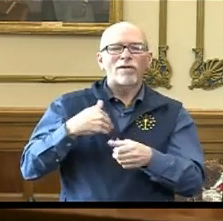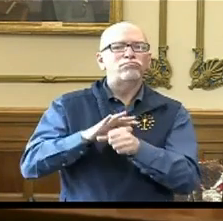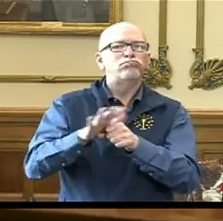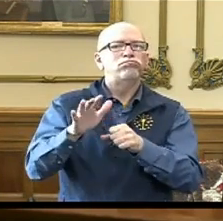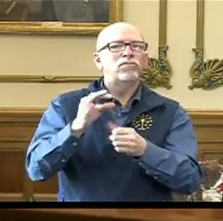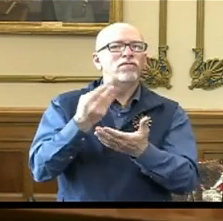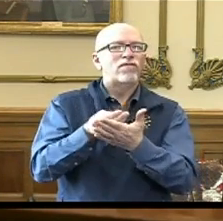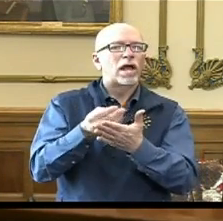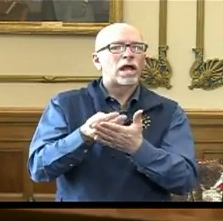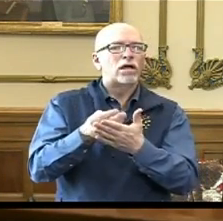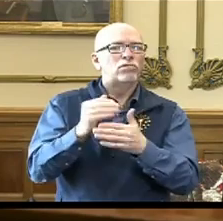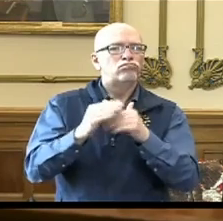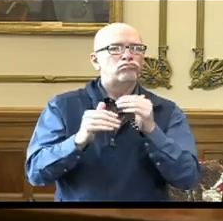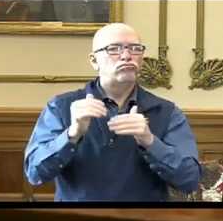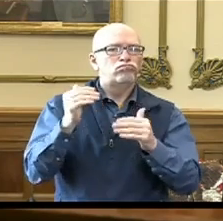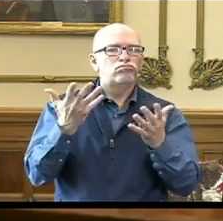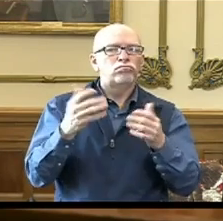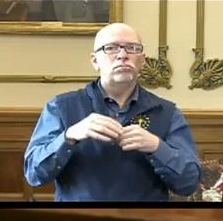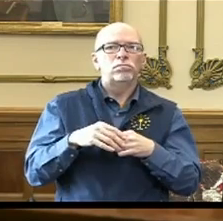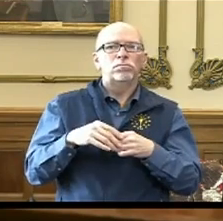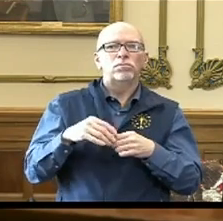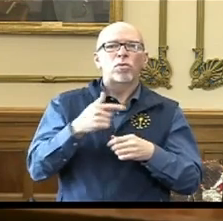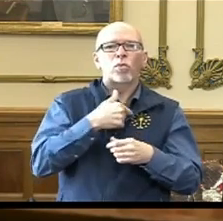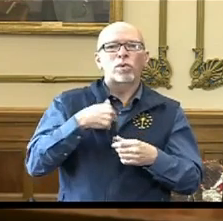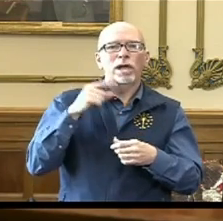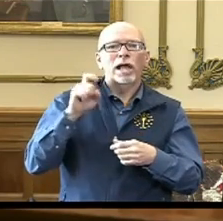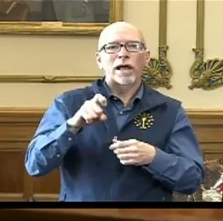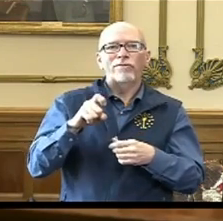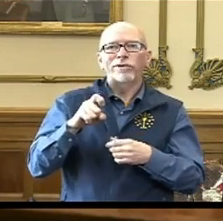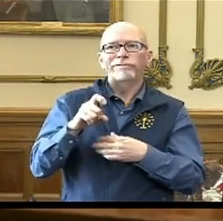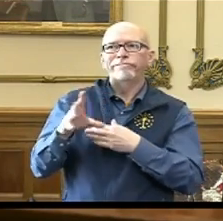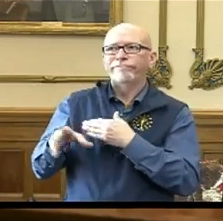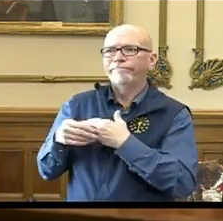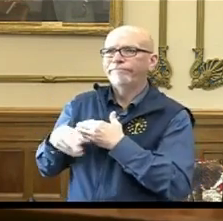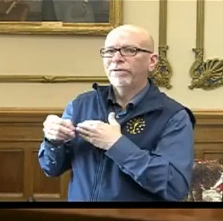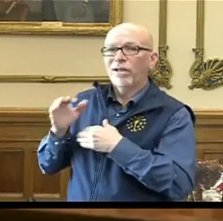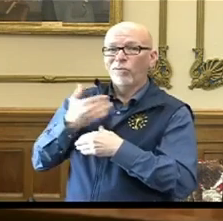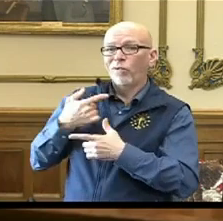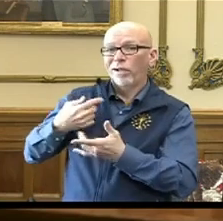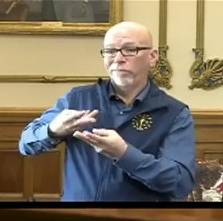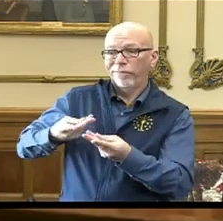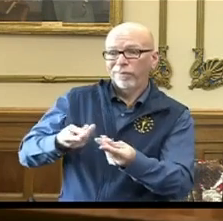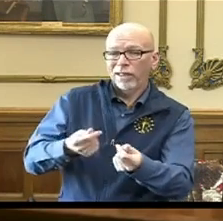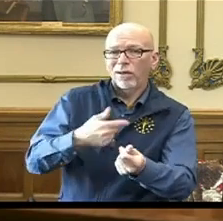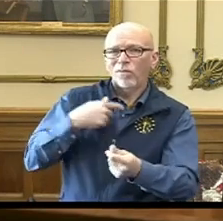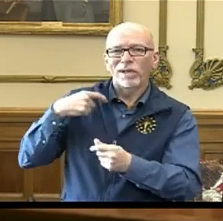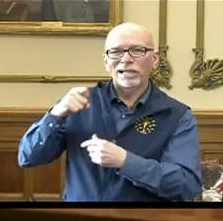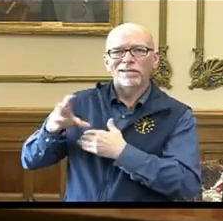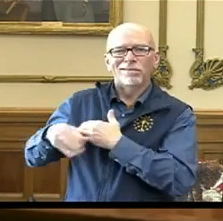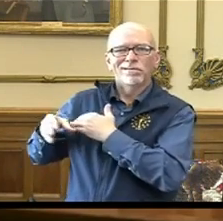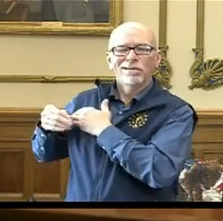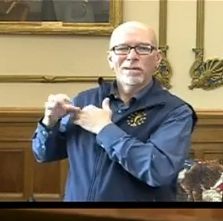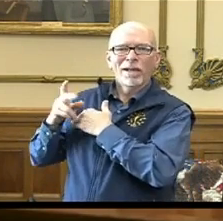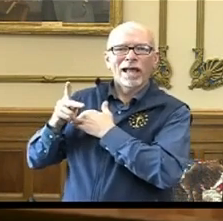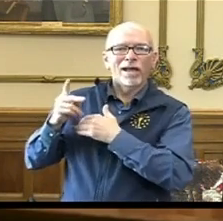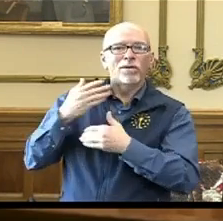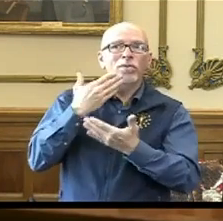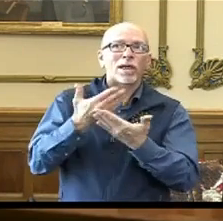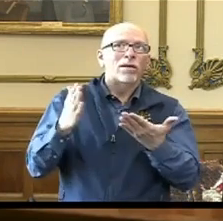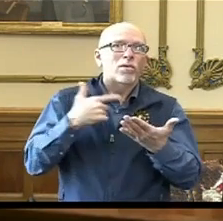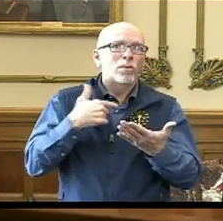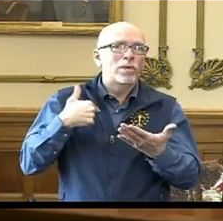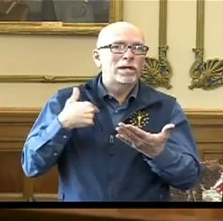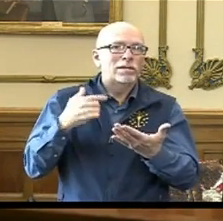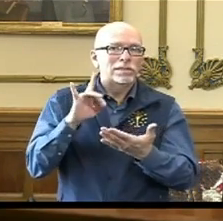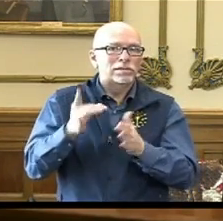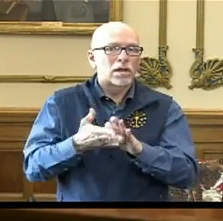financially. We'll have to replenish depleted funds, and thank goodness we operate the way we